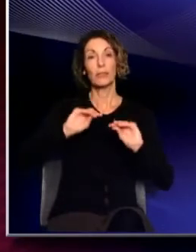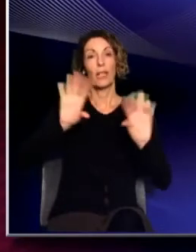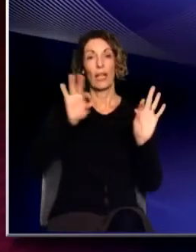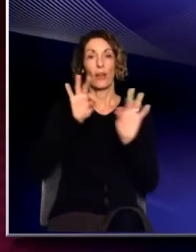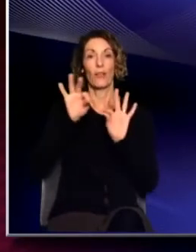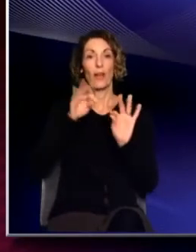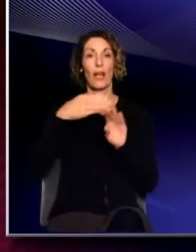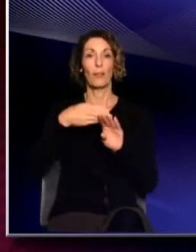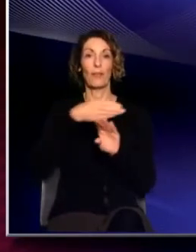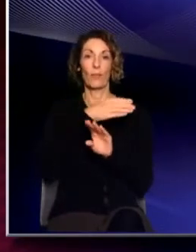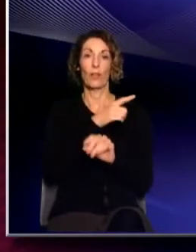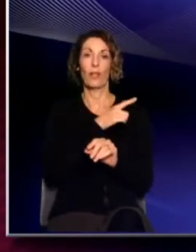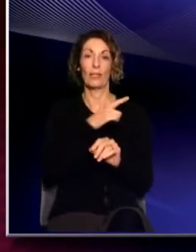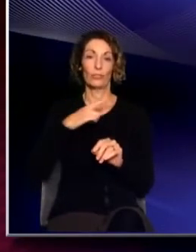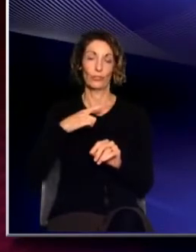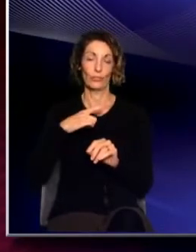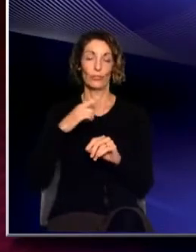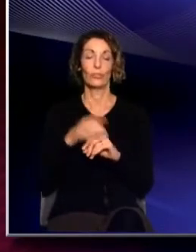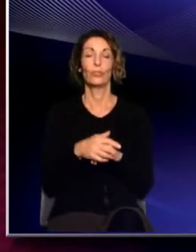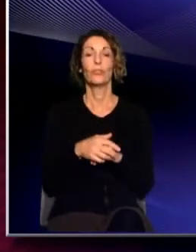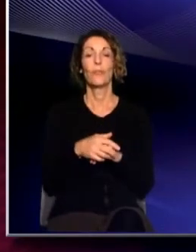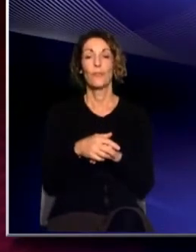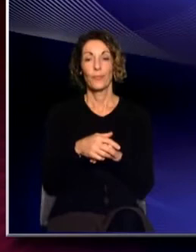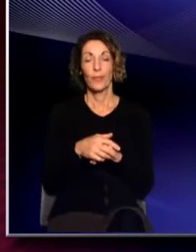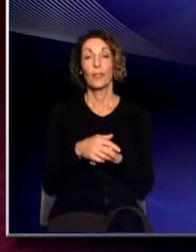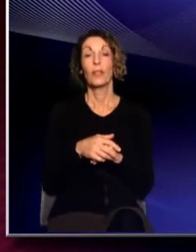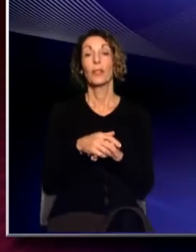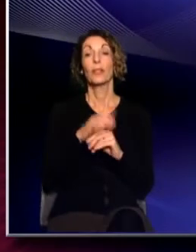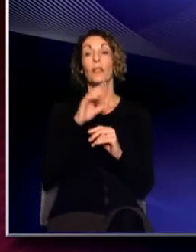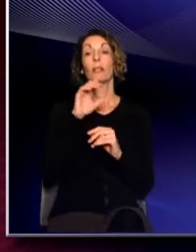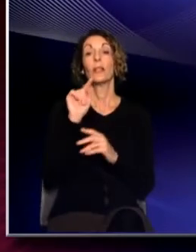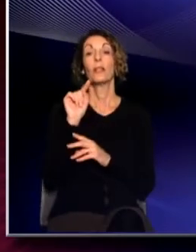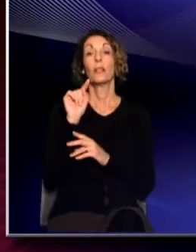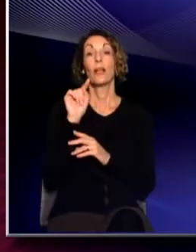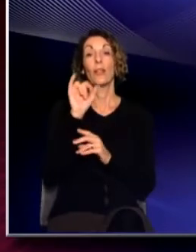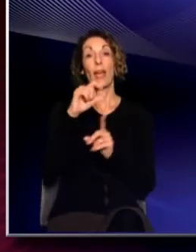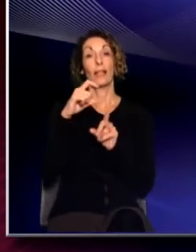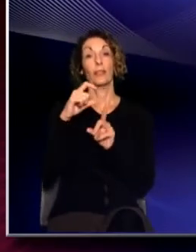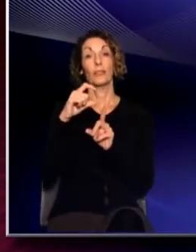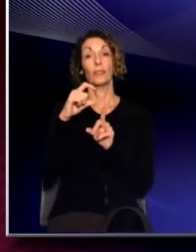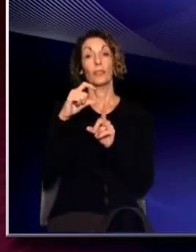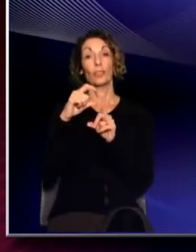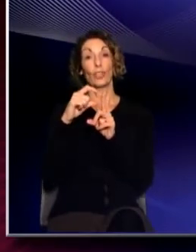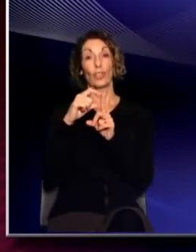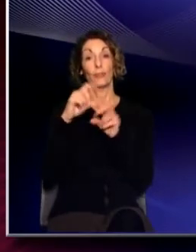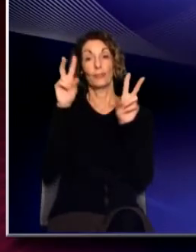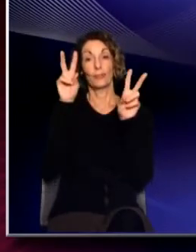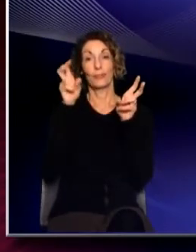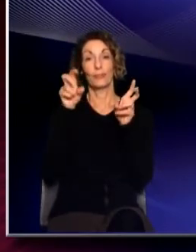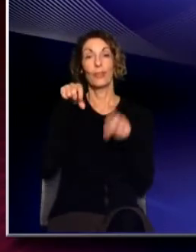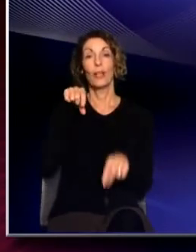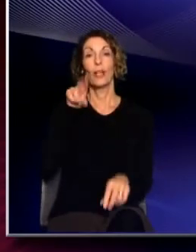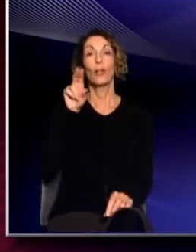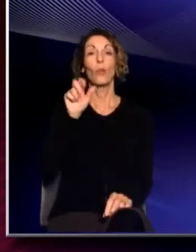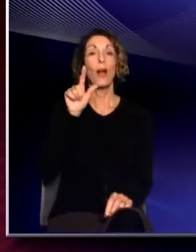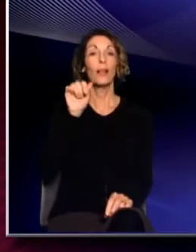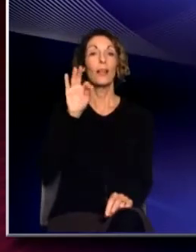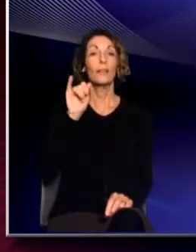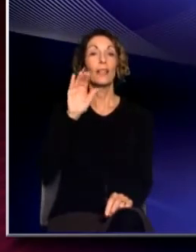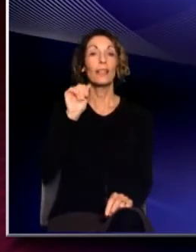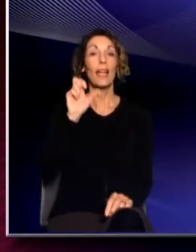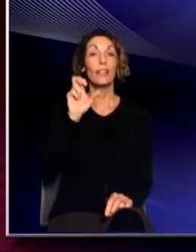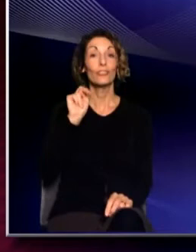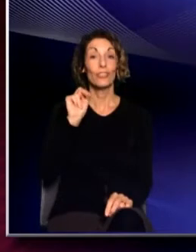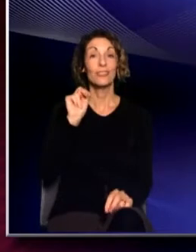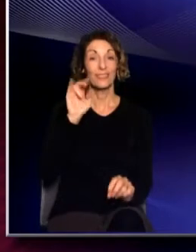before the legislature. The term, quote, the qualification, unquote,